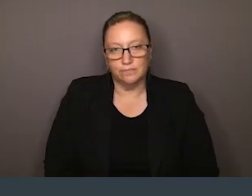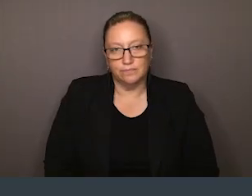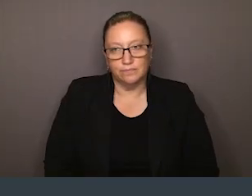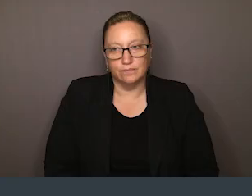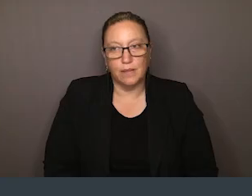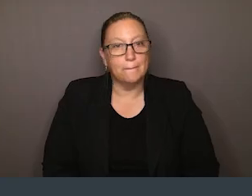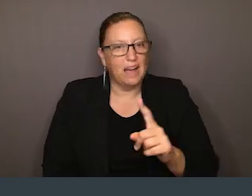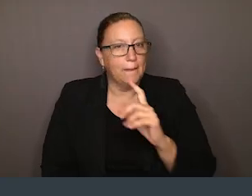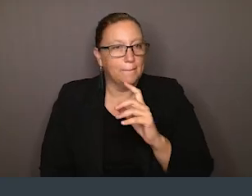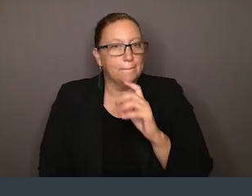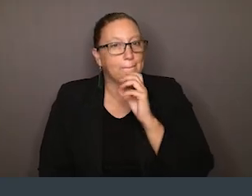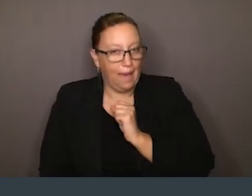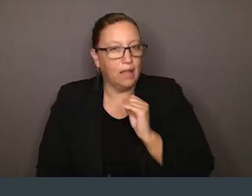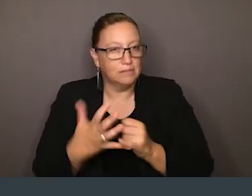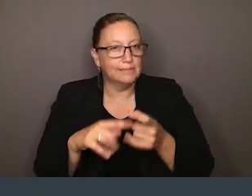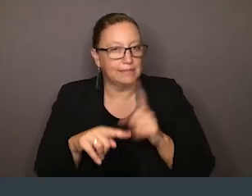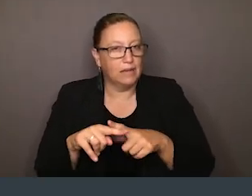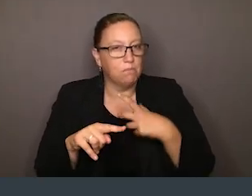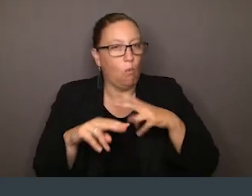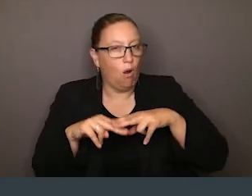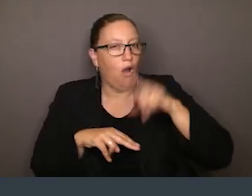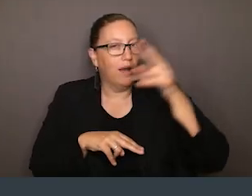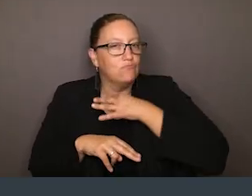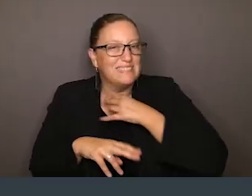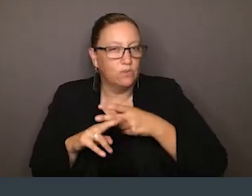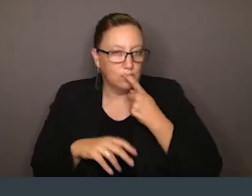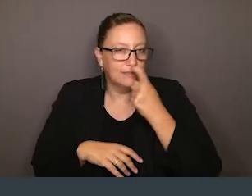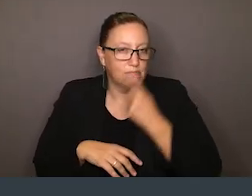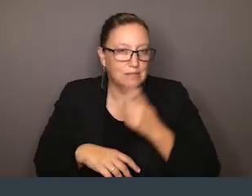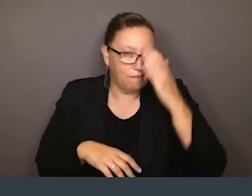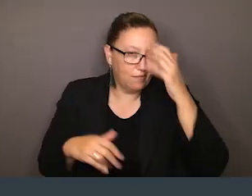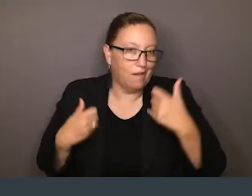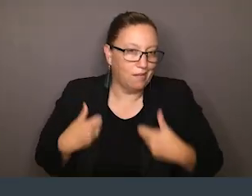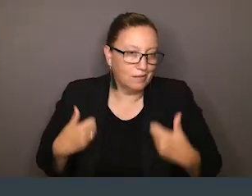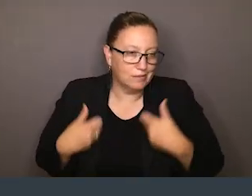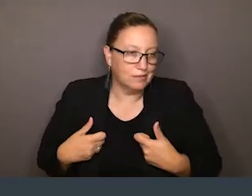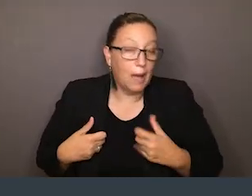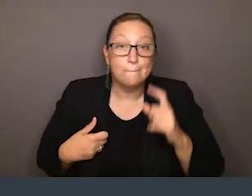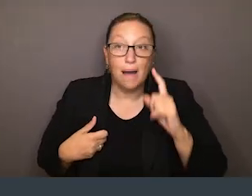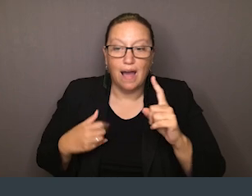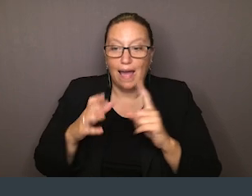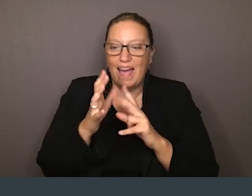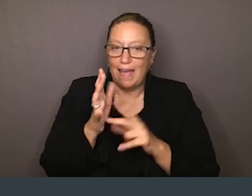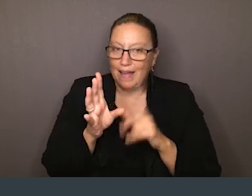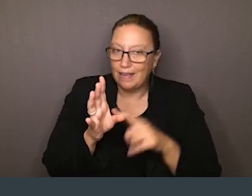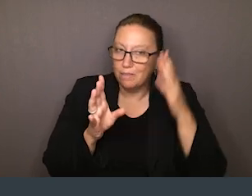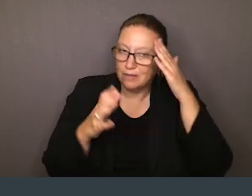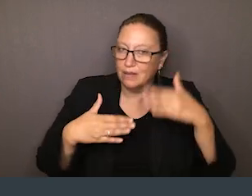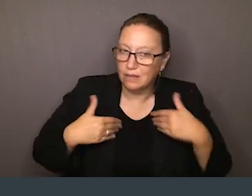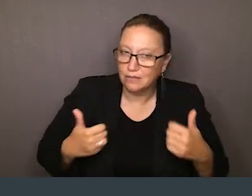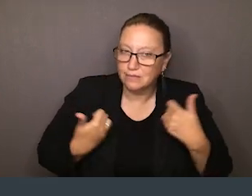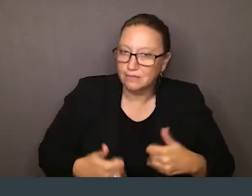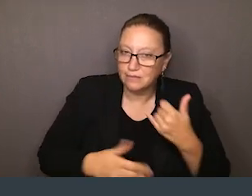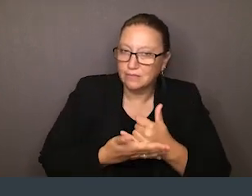Further, what we found was male sex was associated with higher risk of serious mental illness. We also saw a lower recorded onset of both any mental